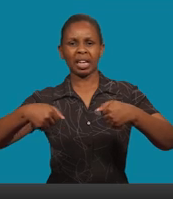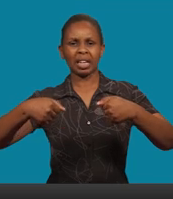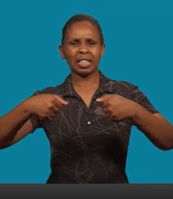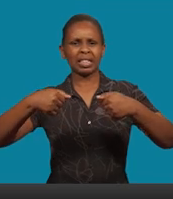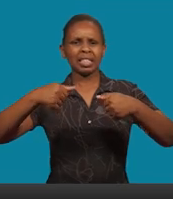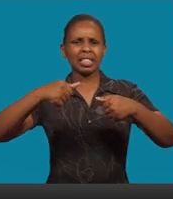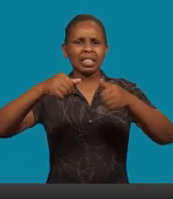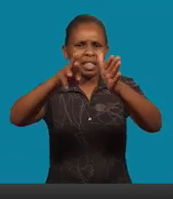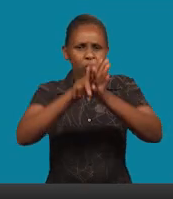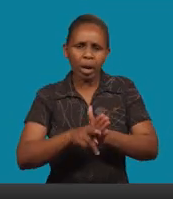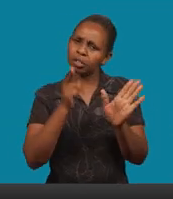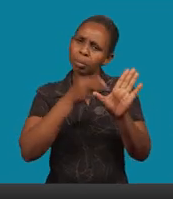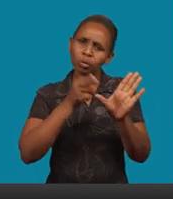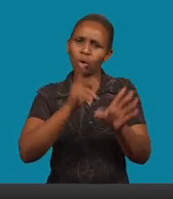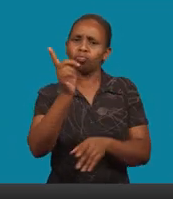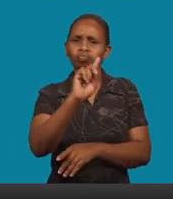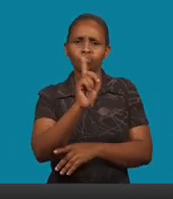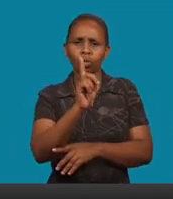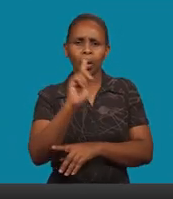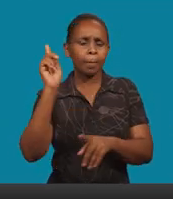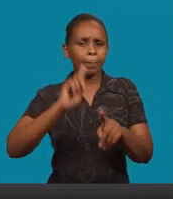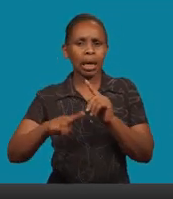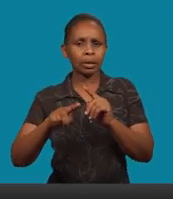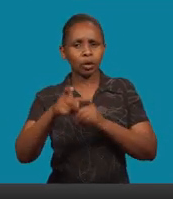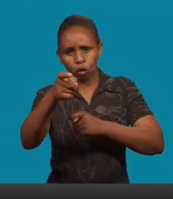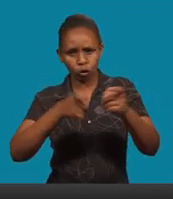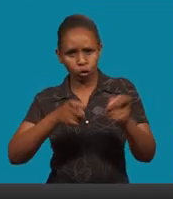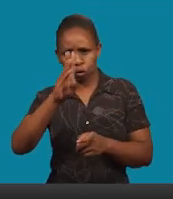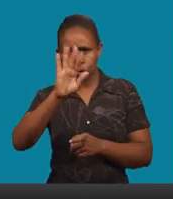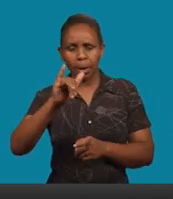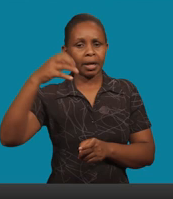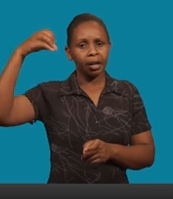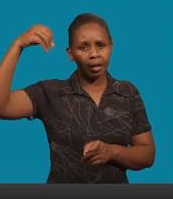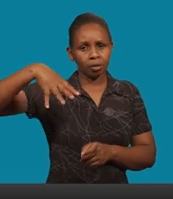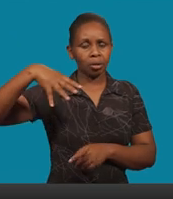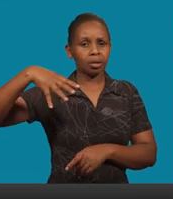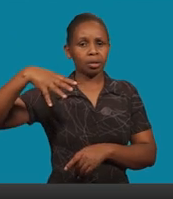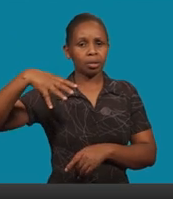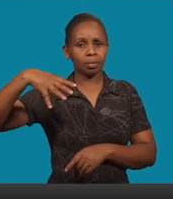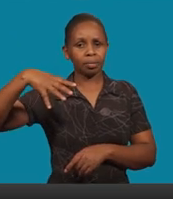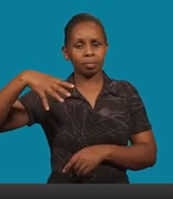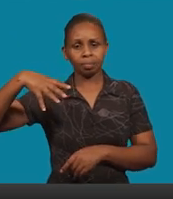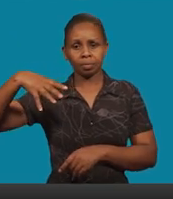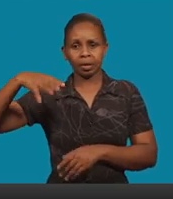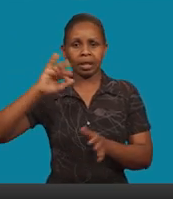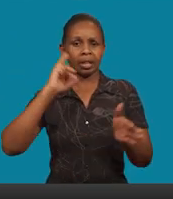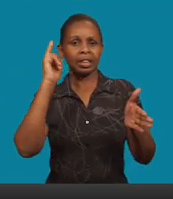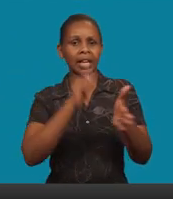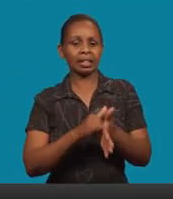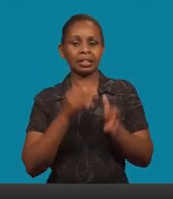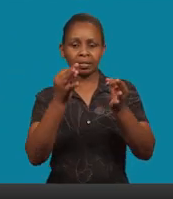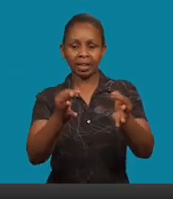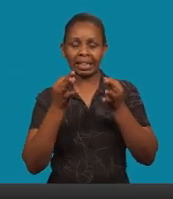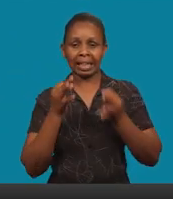bodaboda that does not need petrol, that will be run on electricity,